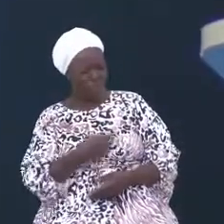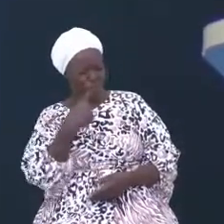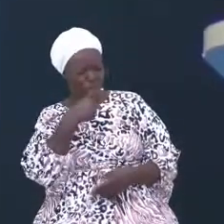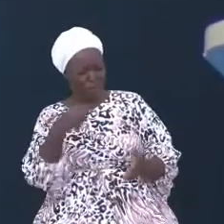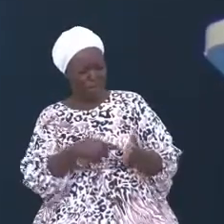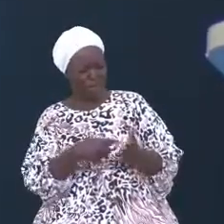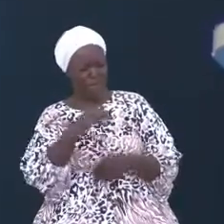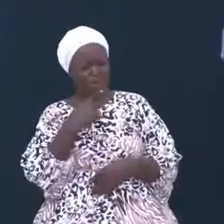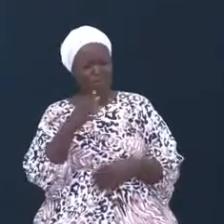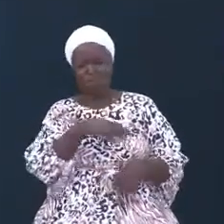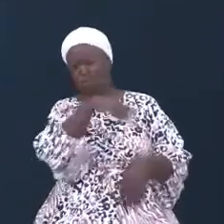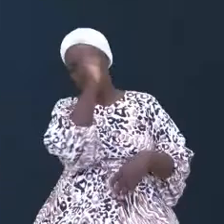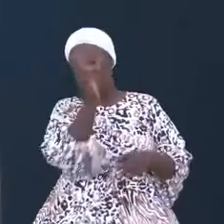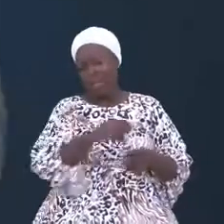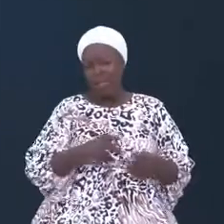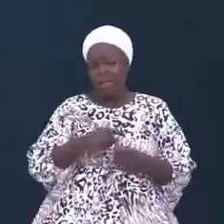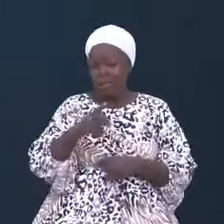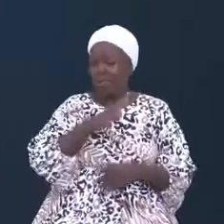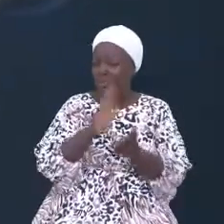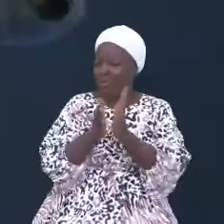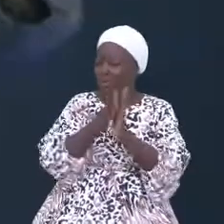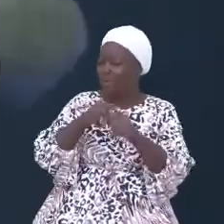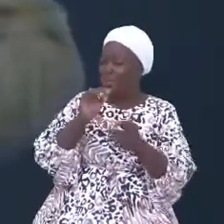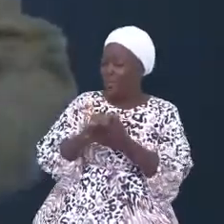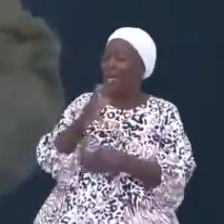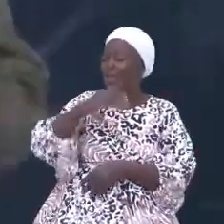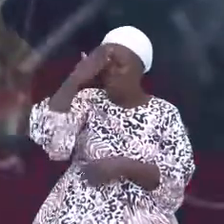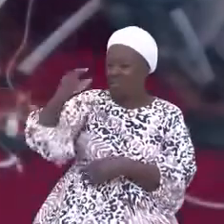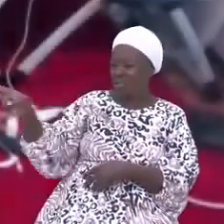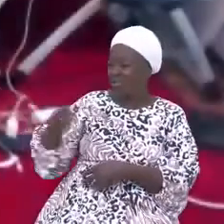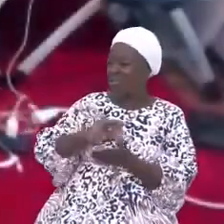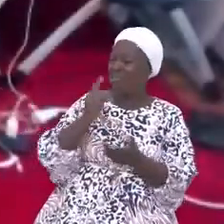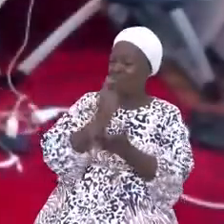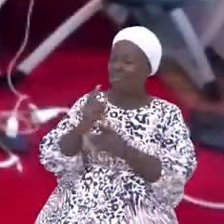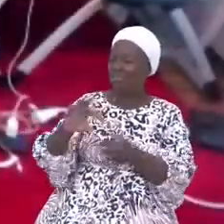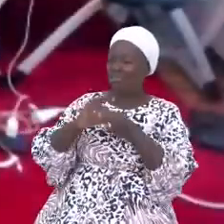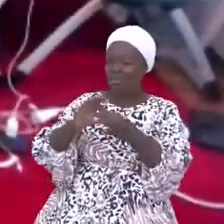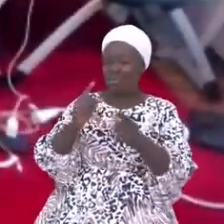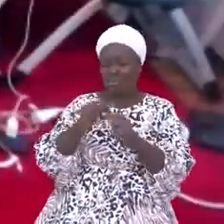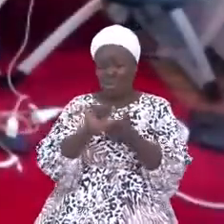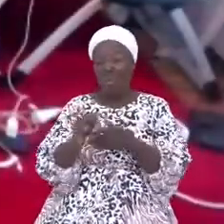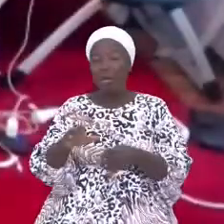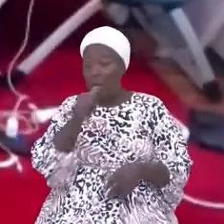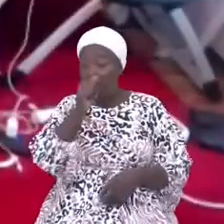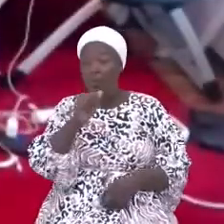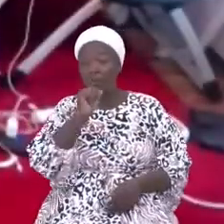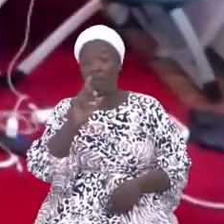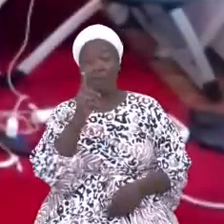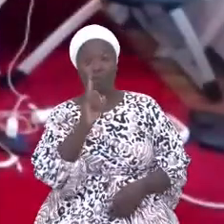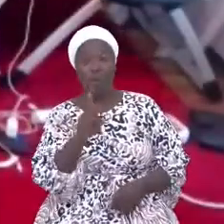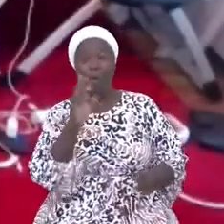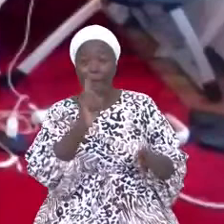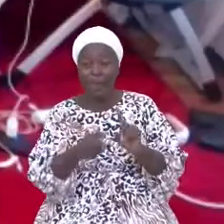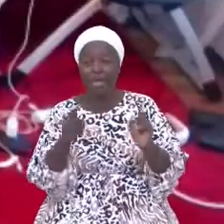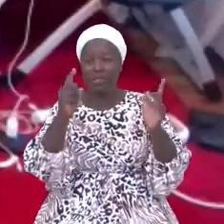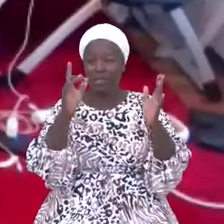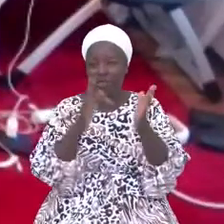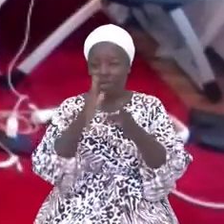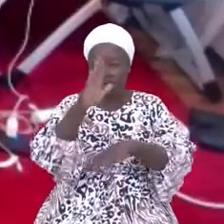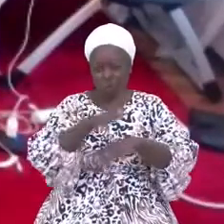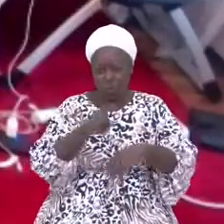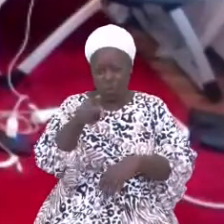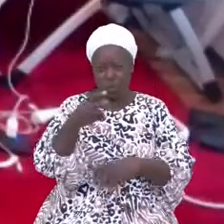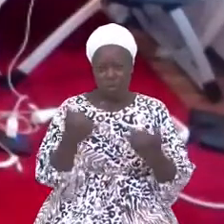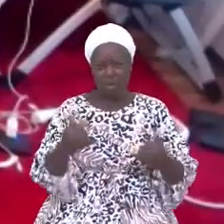so. It belongs to that. It belongs to that. I'm not the one. Jesus calls you